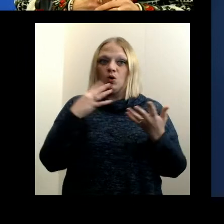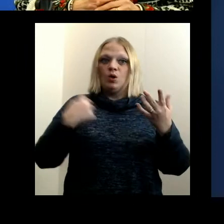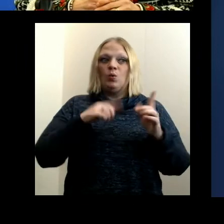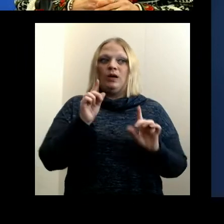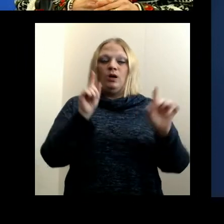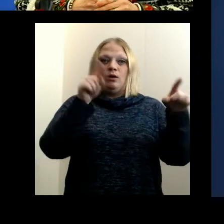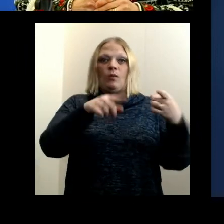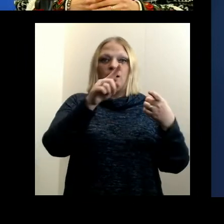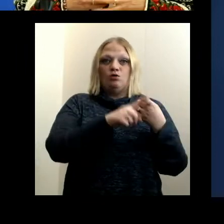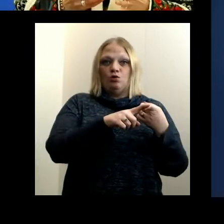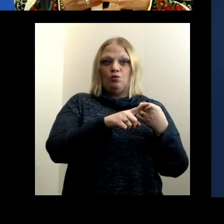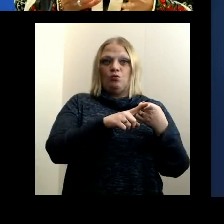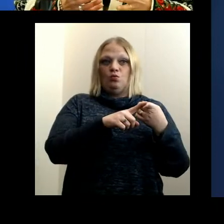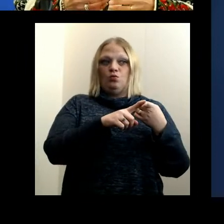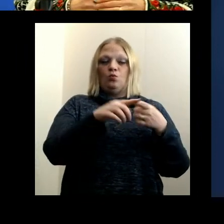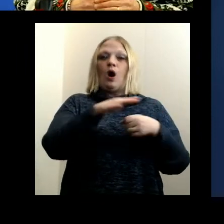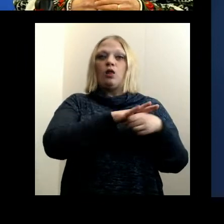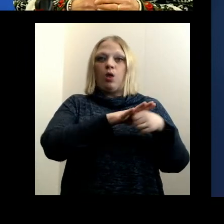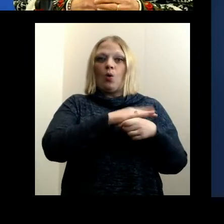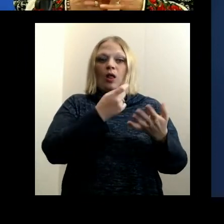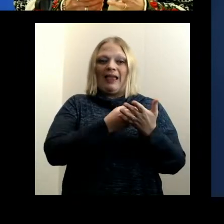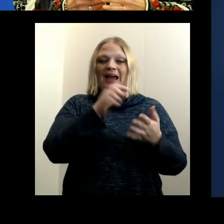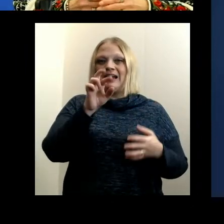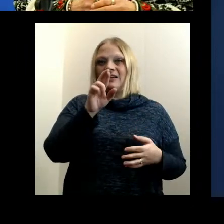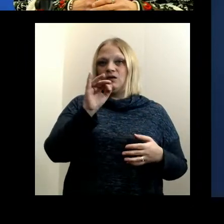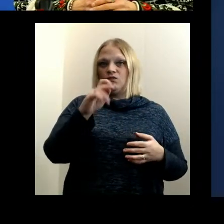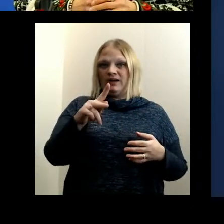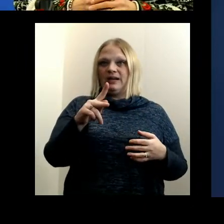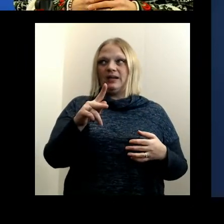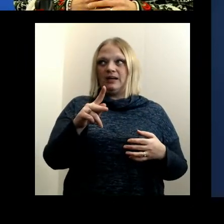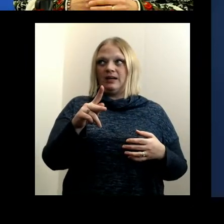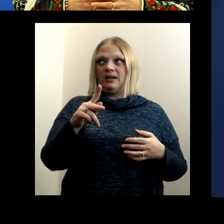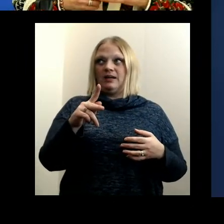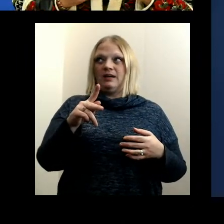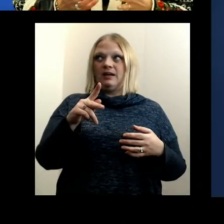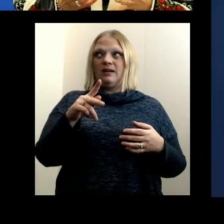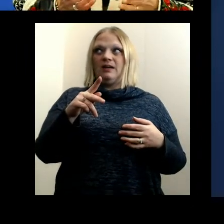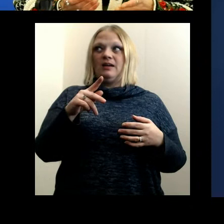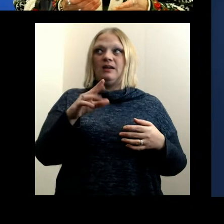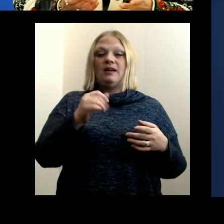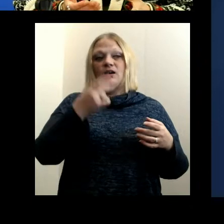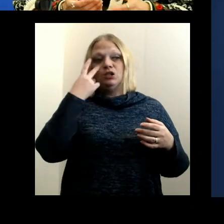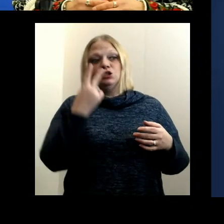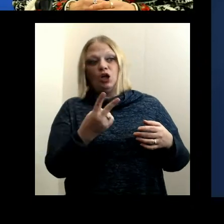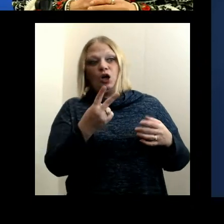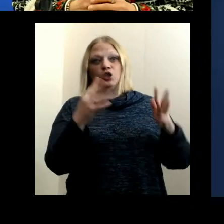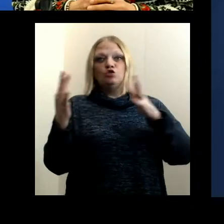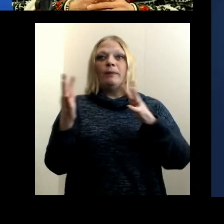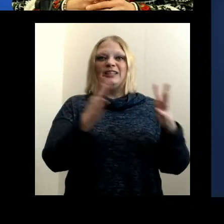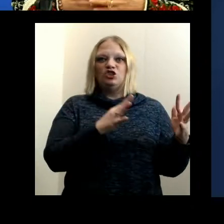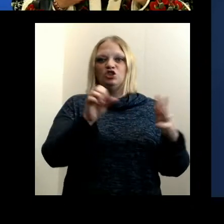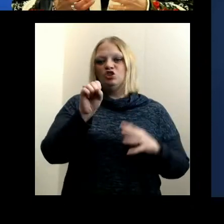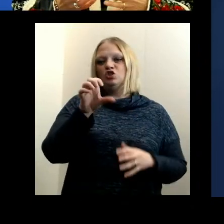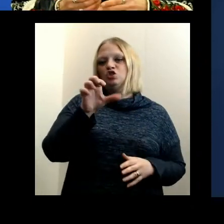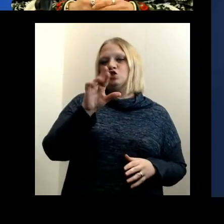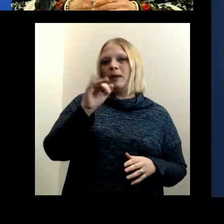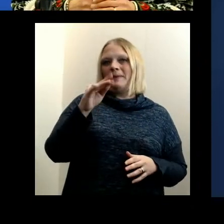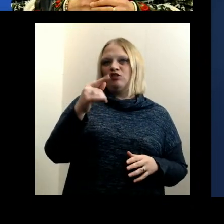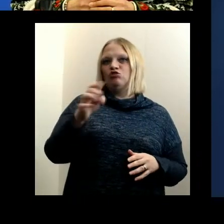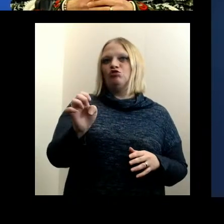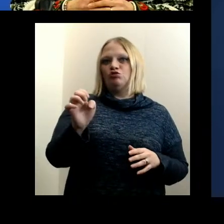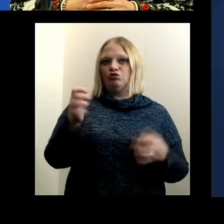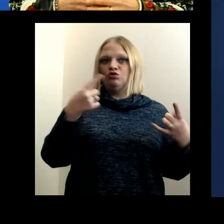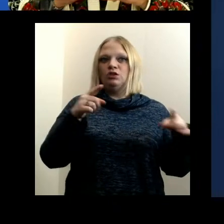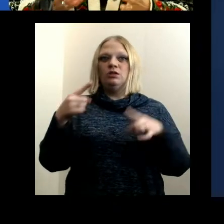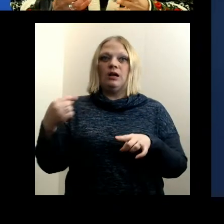to one of our local hockey rinks, the Holiday rinks, and saw that there was a scrimmage taking place, and so we issued